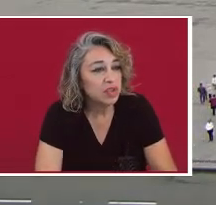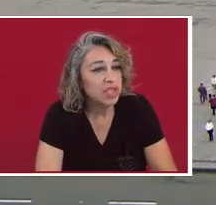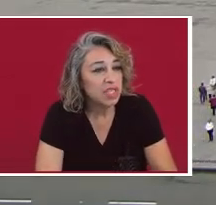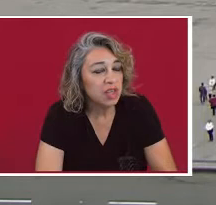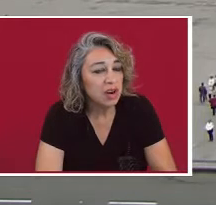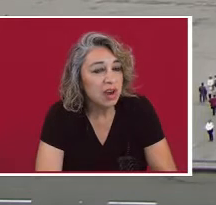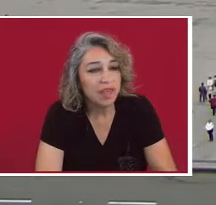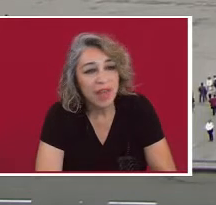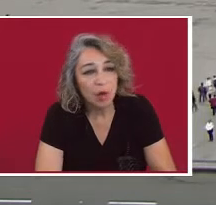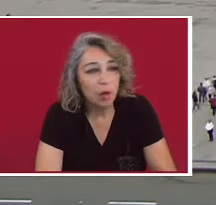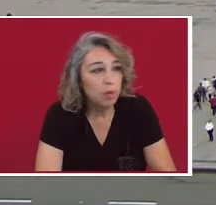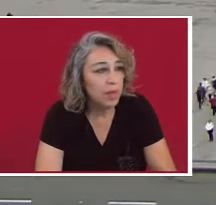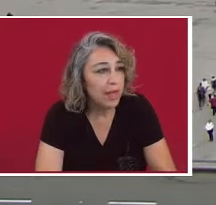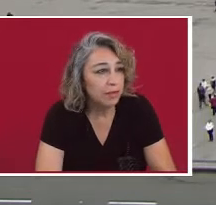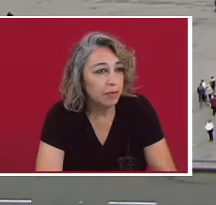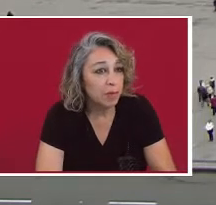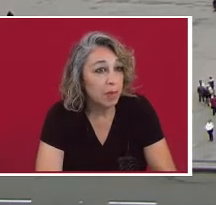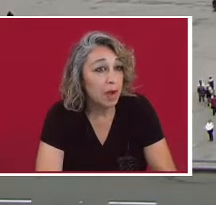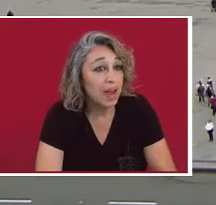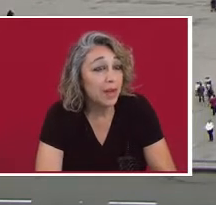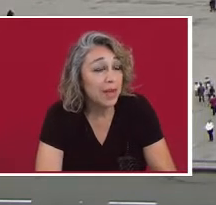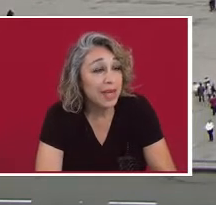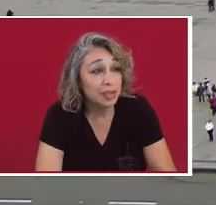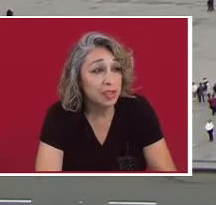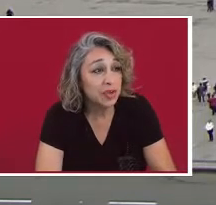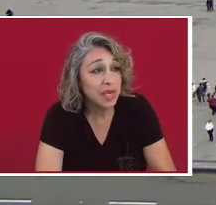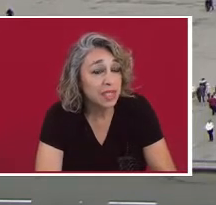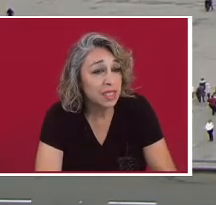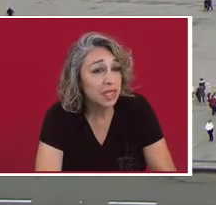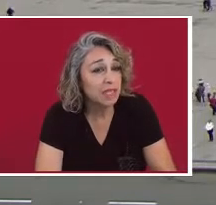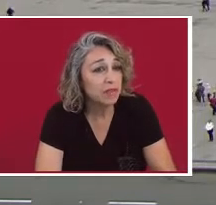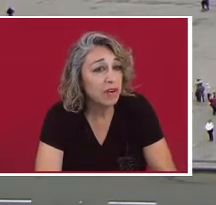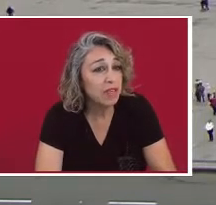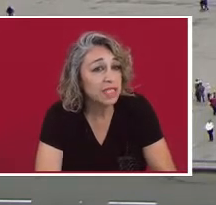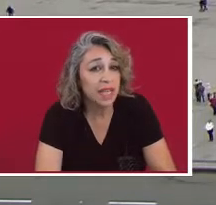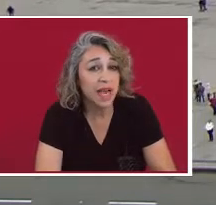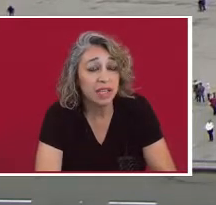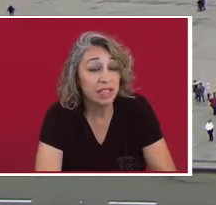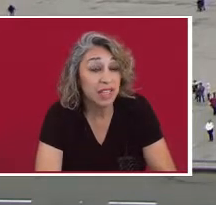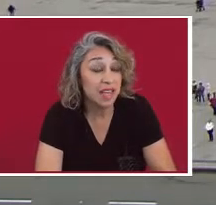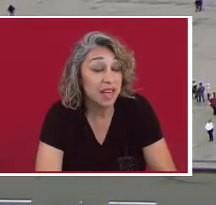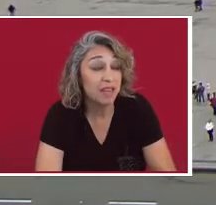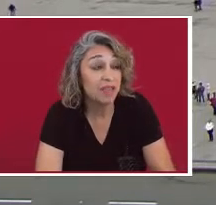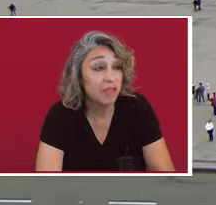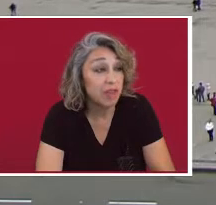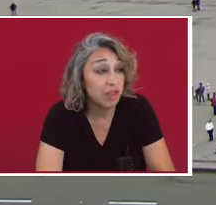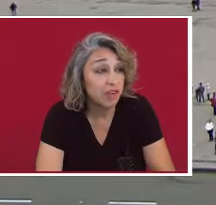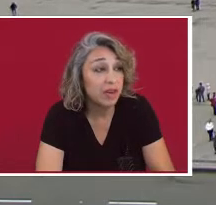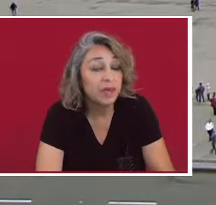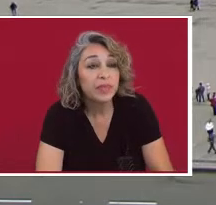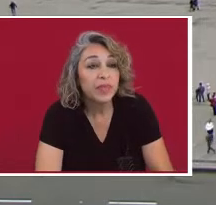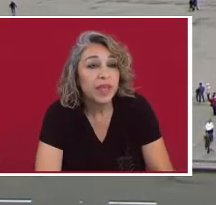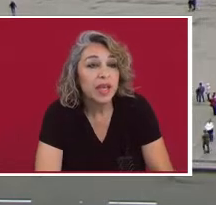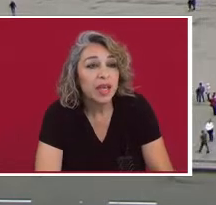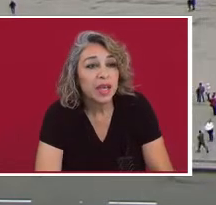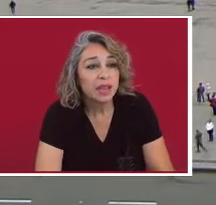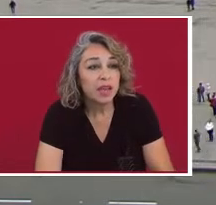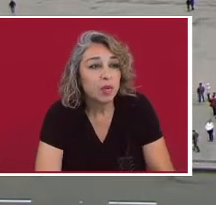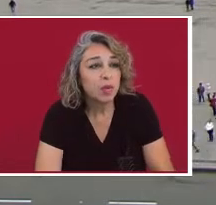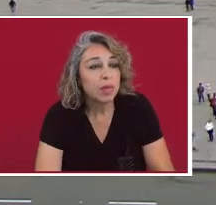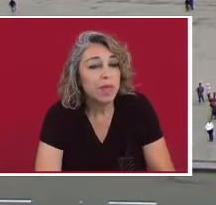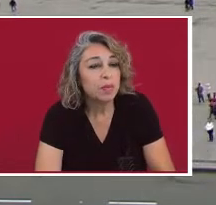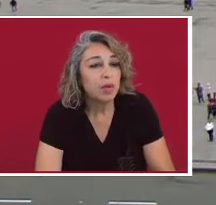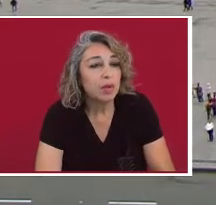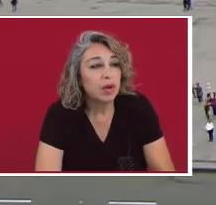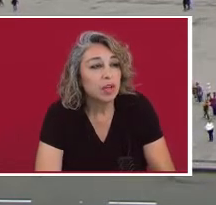the streets are, that whole platform, up and down the streets, as far as the eye could see and even farther, there